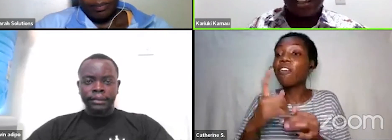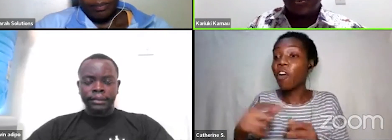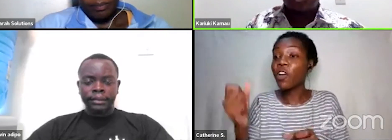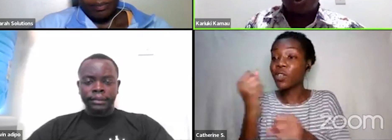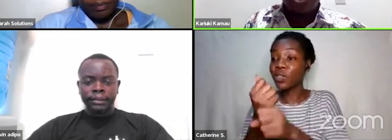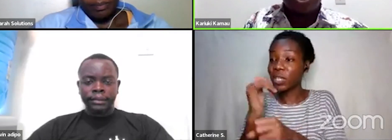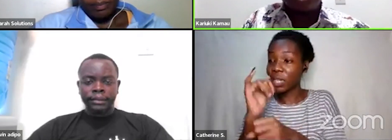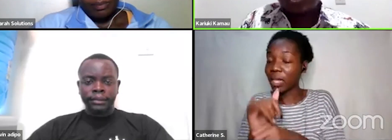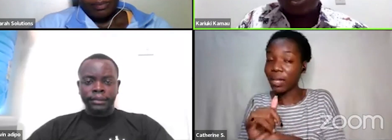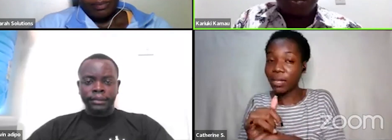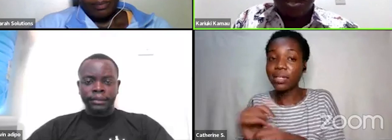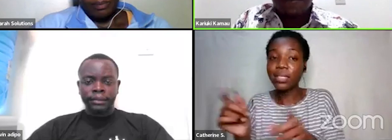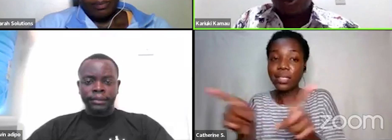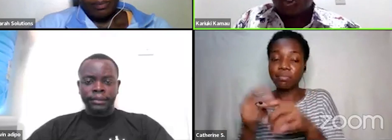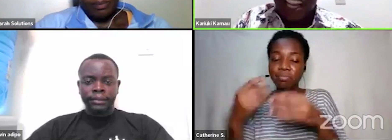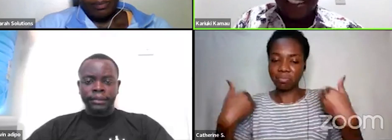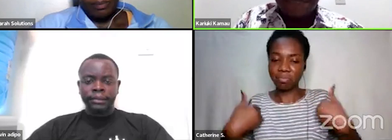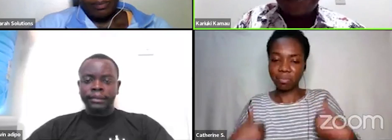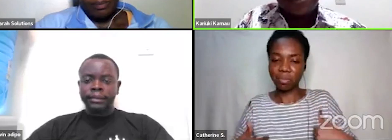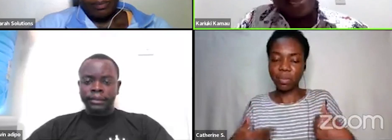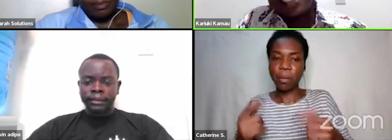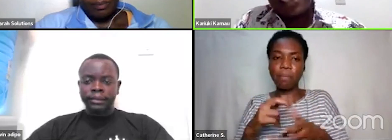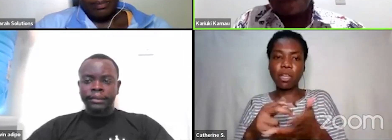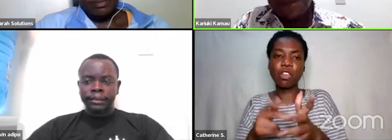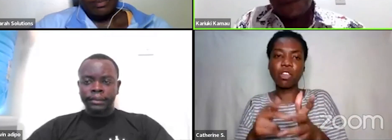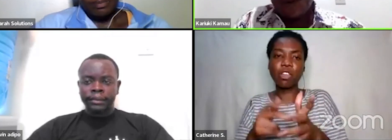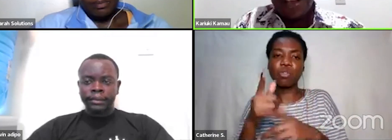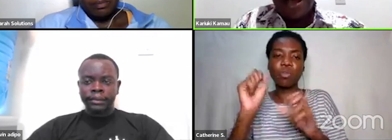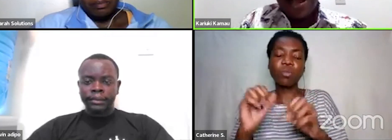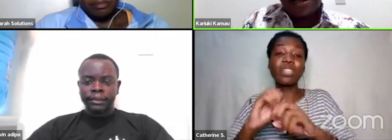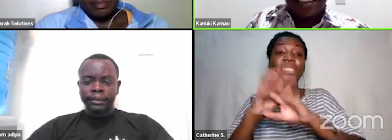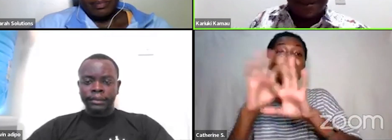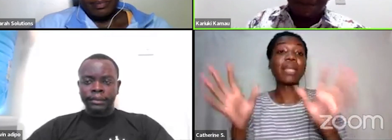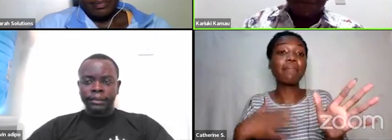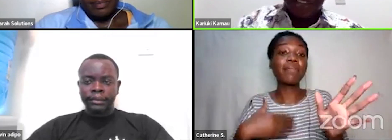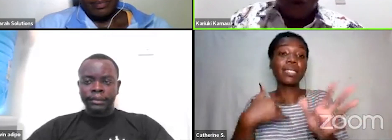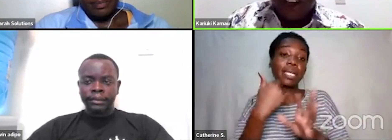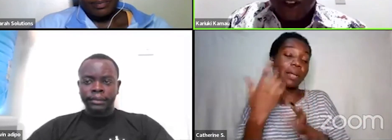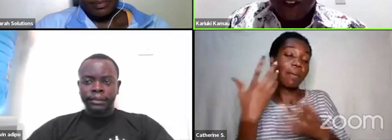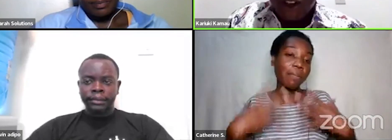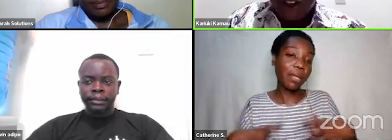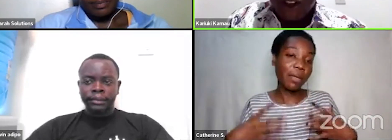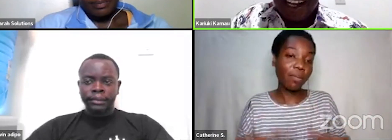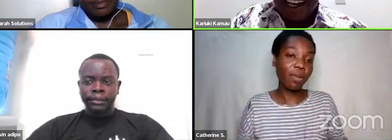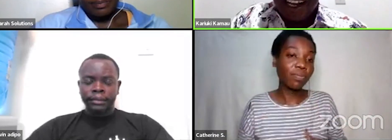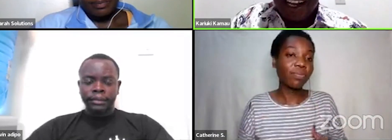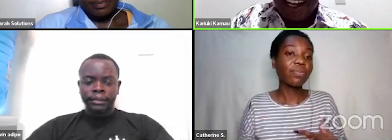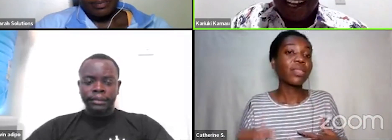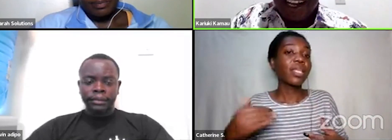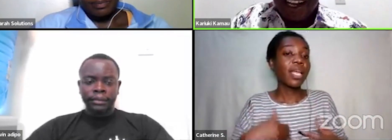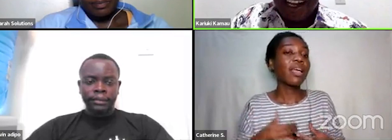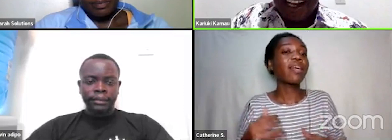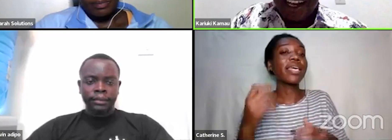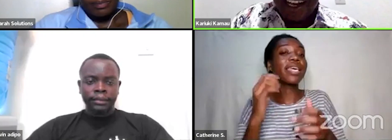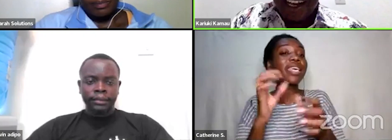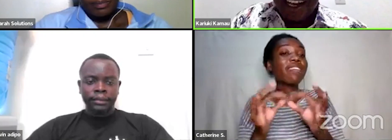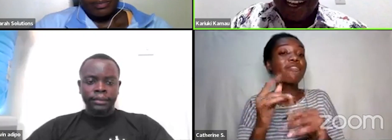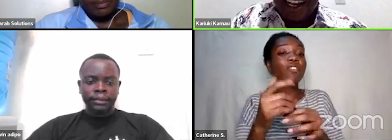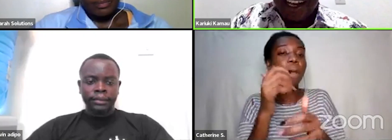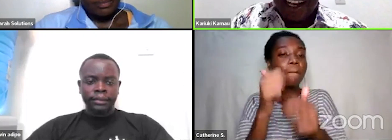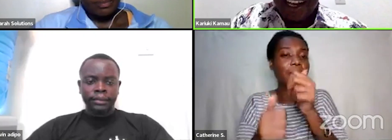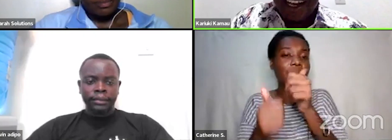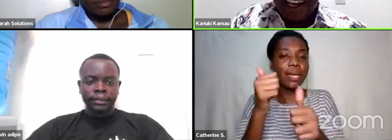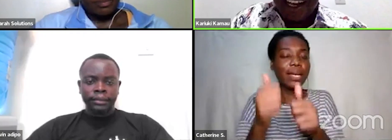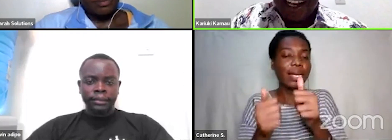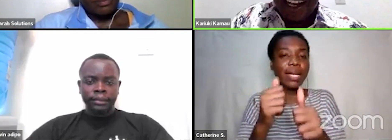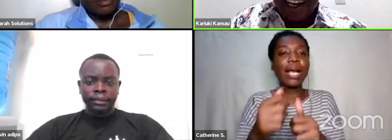an individual, it will still be able to shine. I tell people, a cream, when you milk a cow and